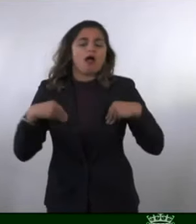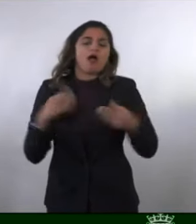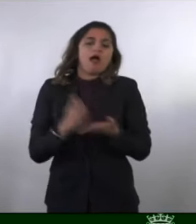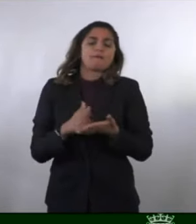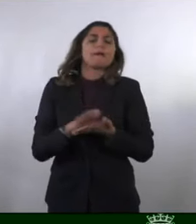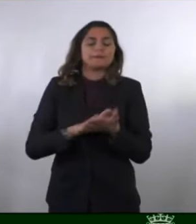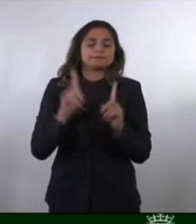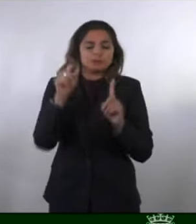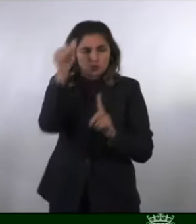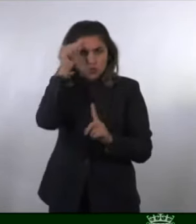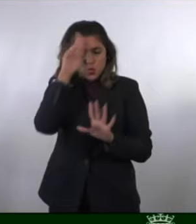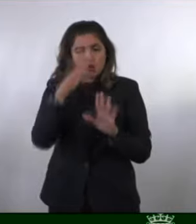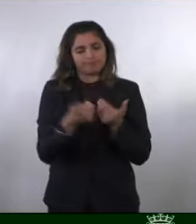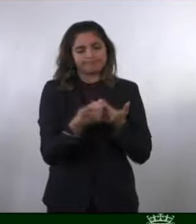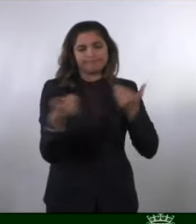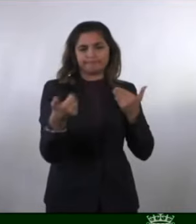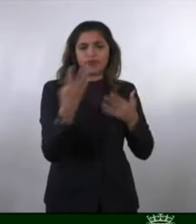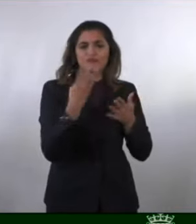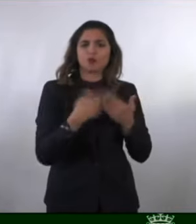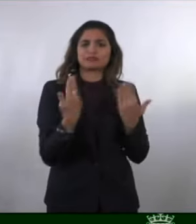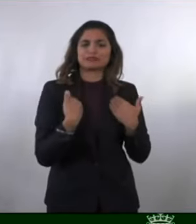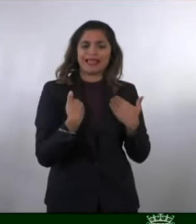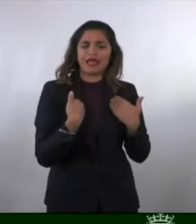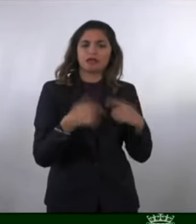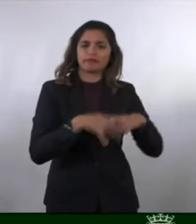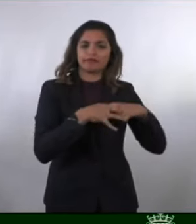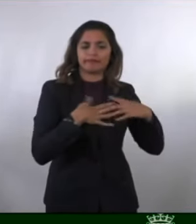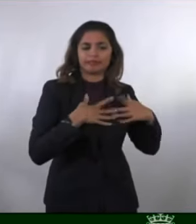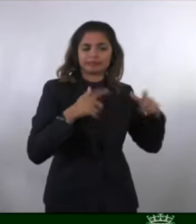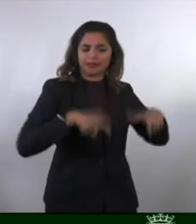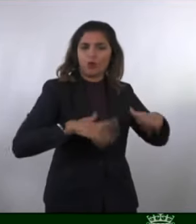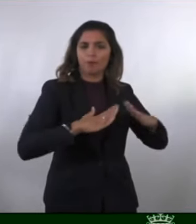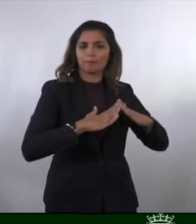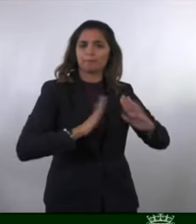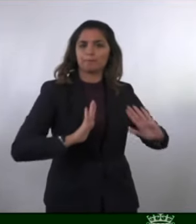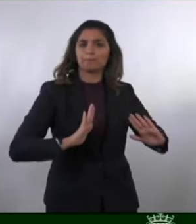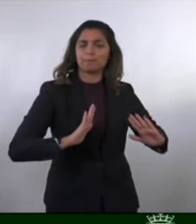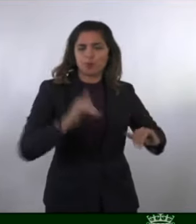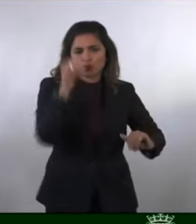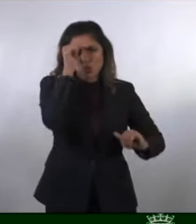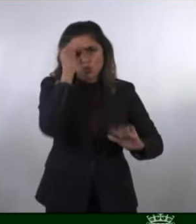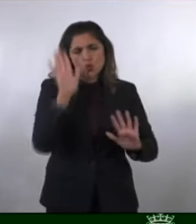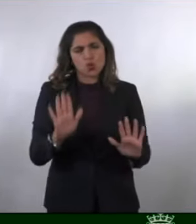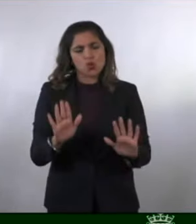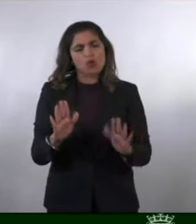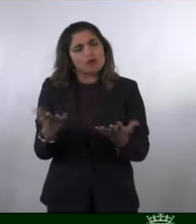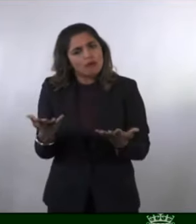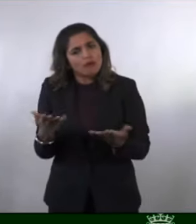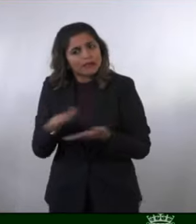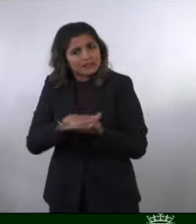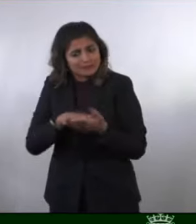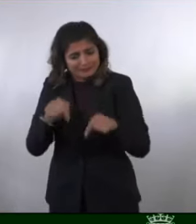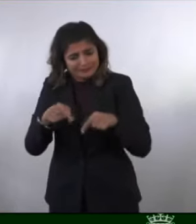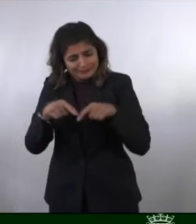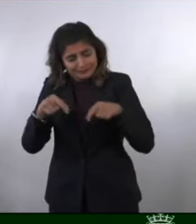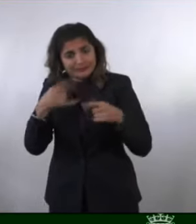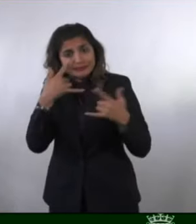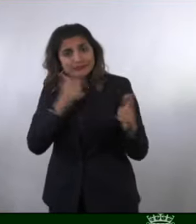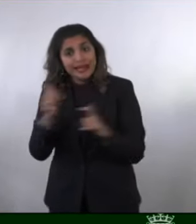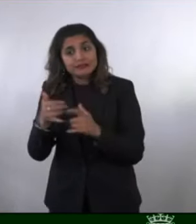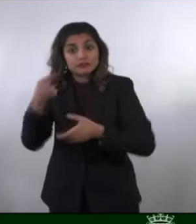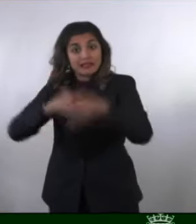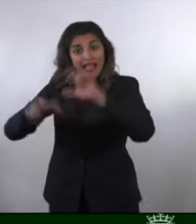the need for the 14-day quarantine. So science is really beginning to ride to our rescue, Mr.